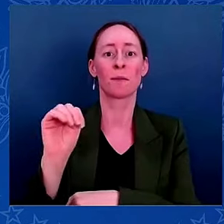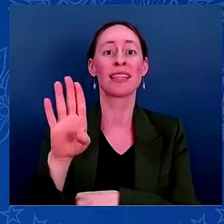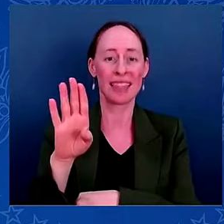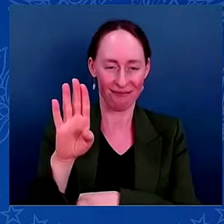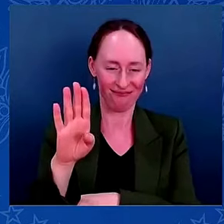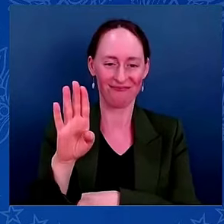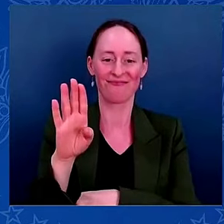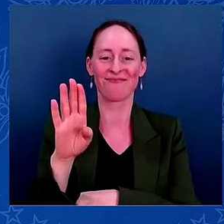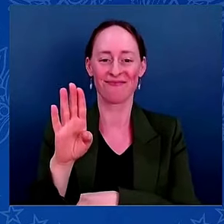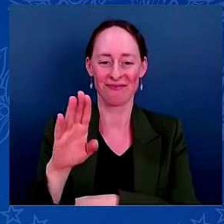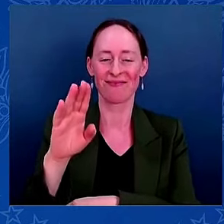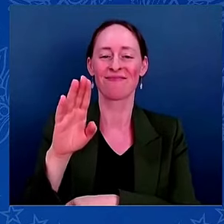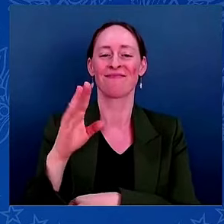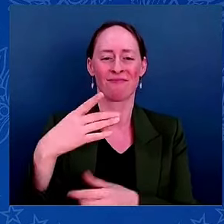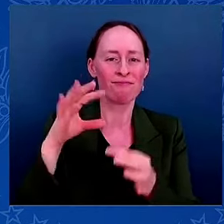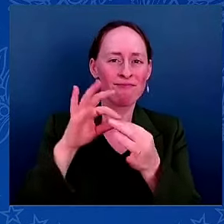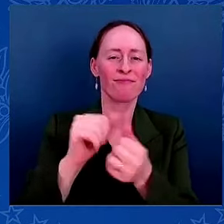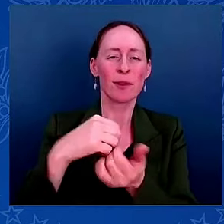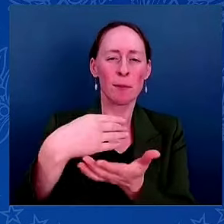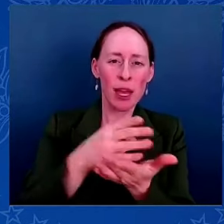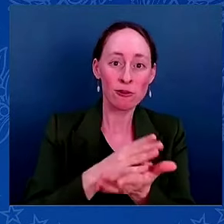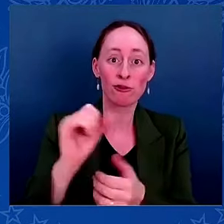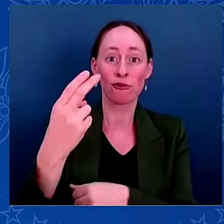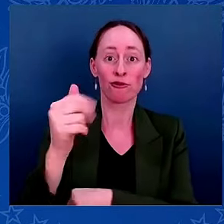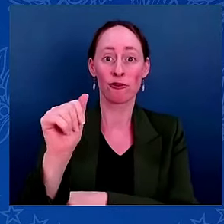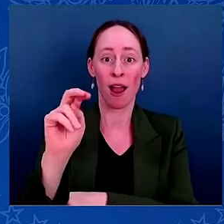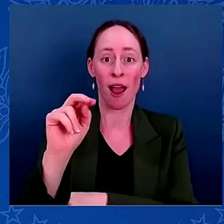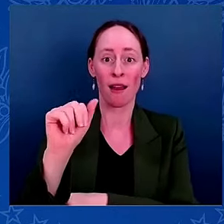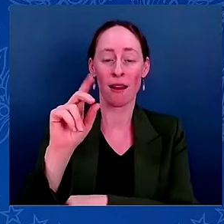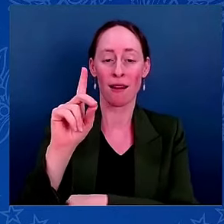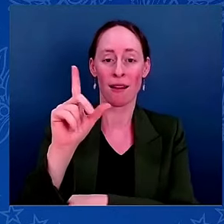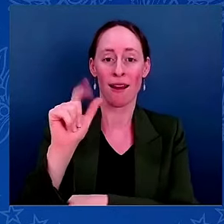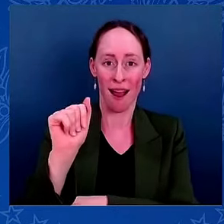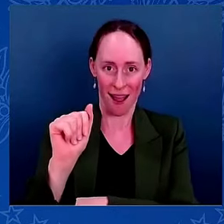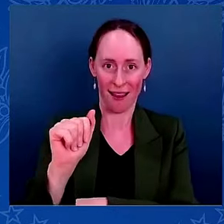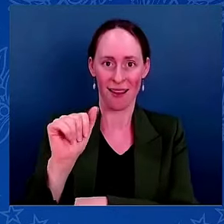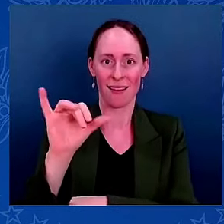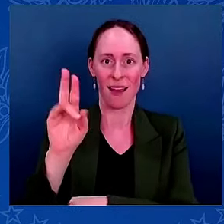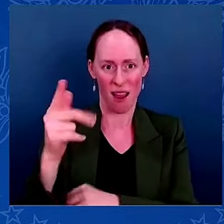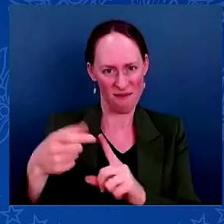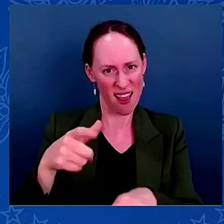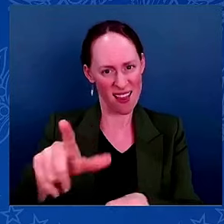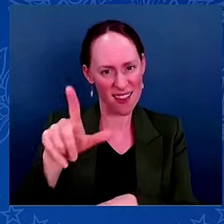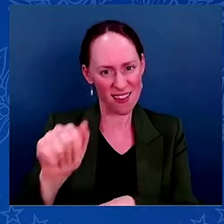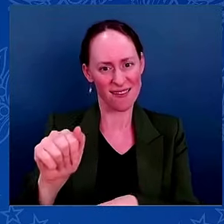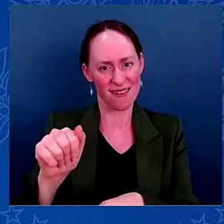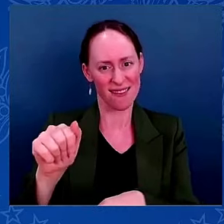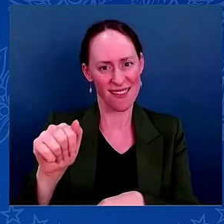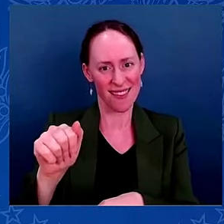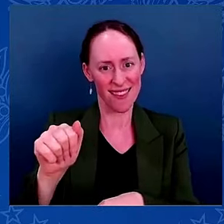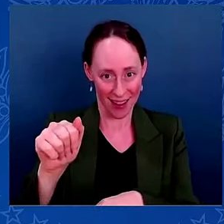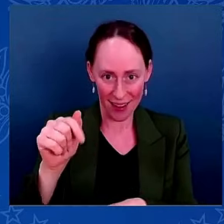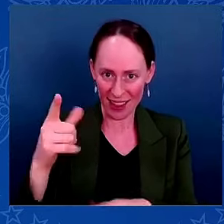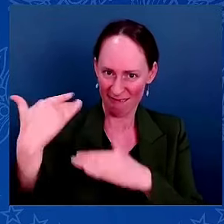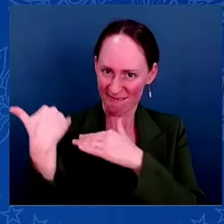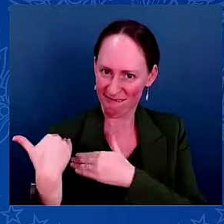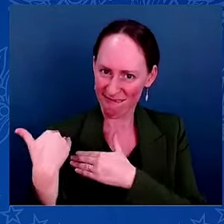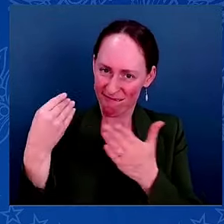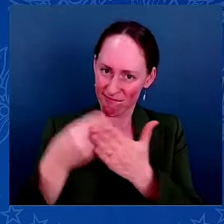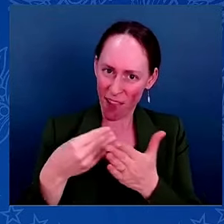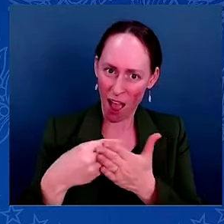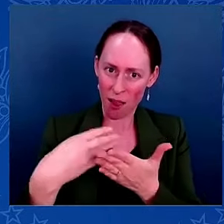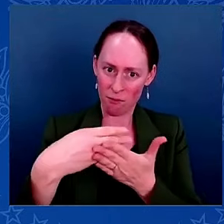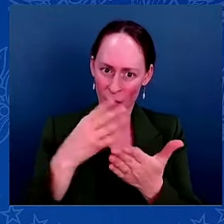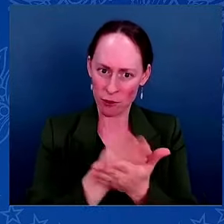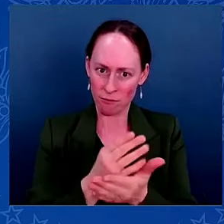by the way. She controls all the money. She secured funding for everything we're doing. And I